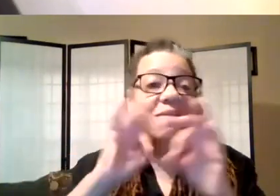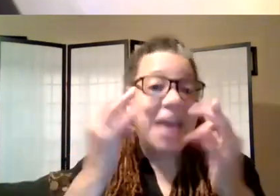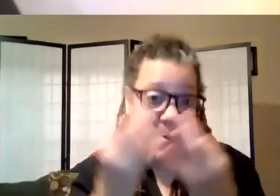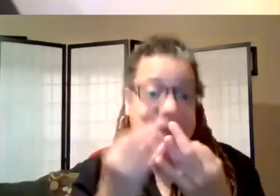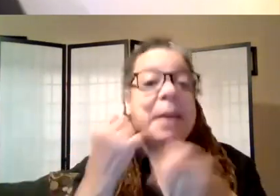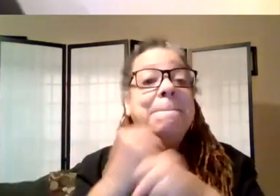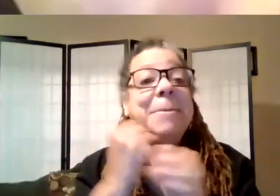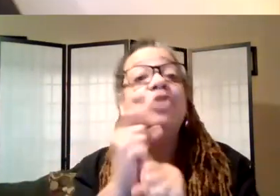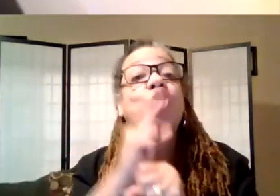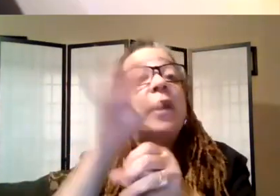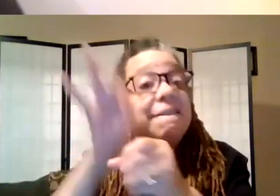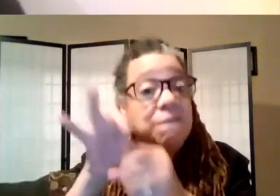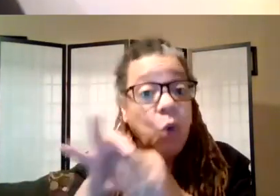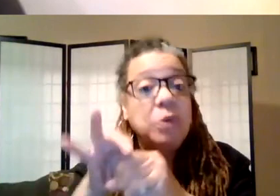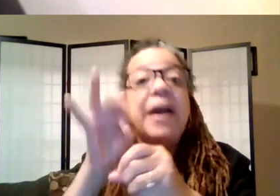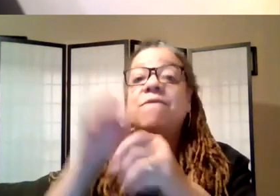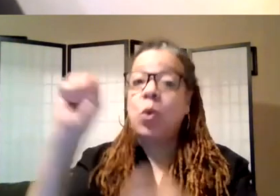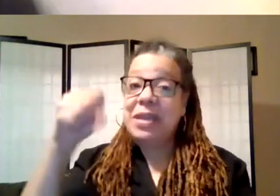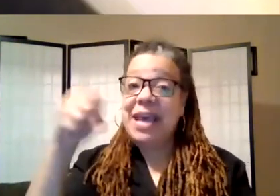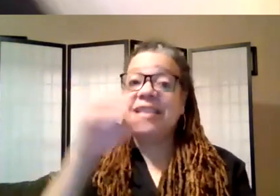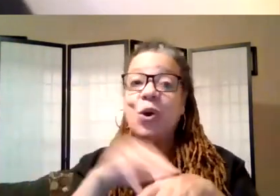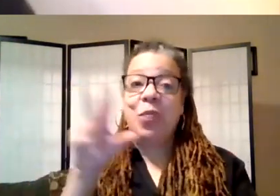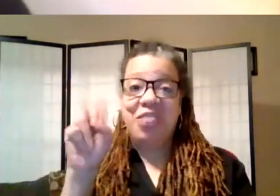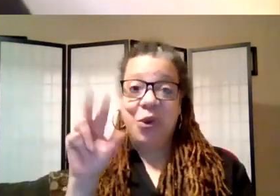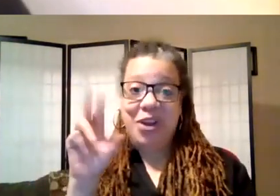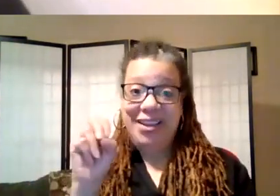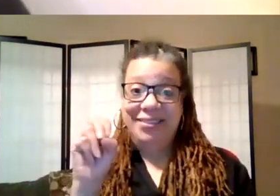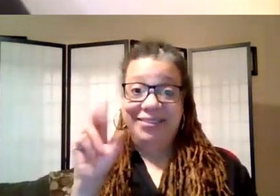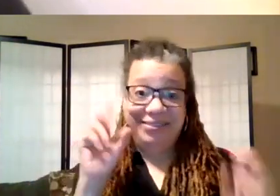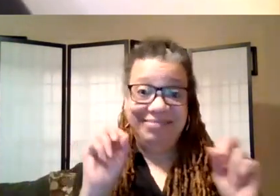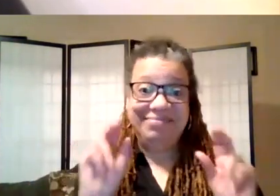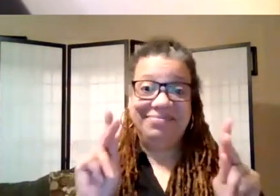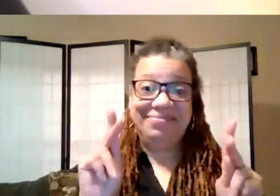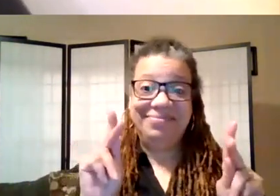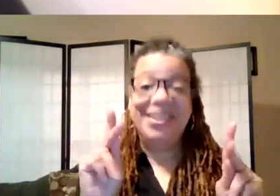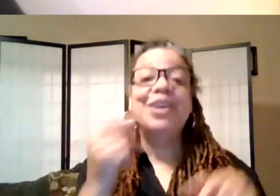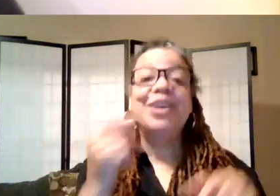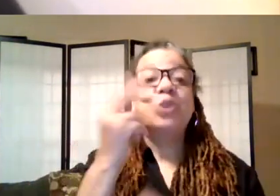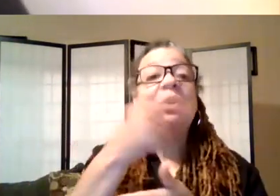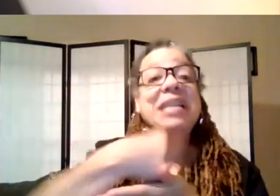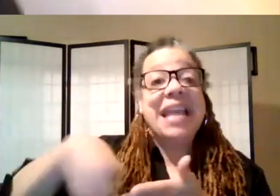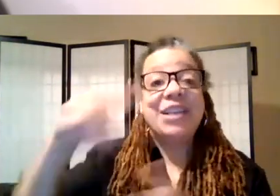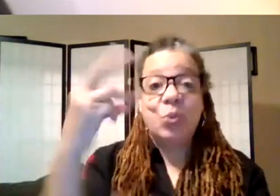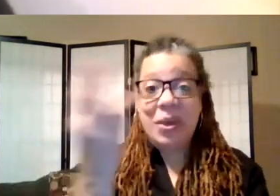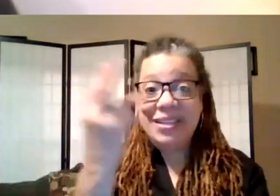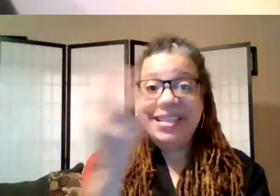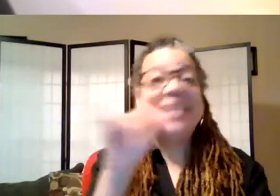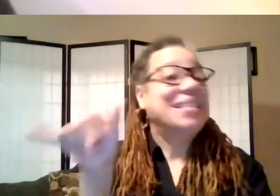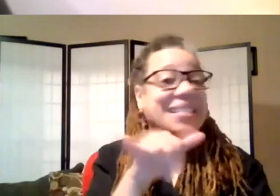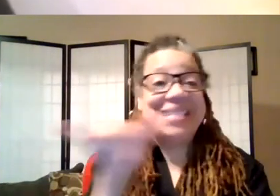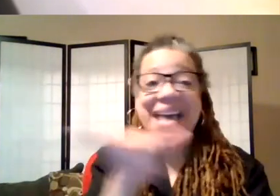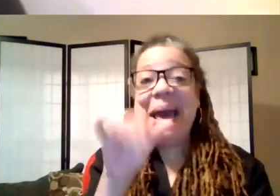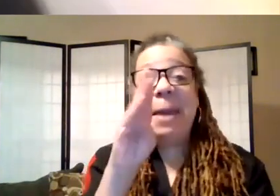sure they vote and vote yes on 30. You can tune in next week, next Wednesday, same bat time, same